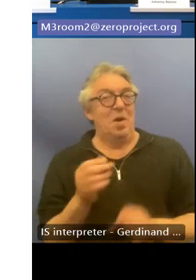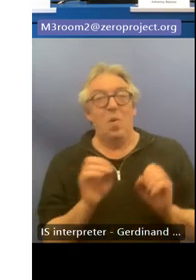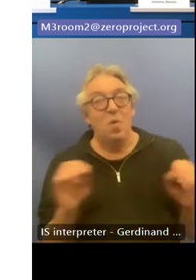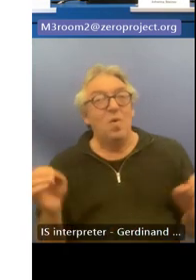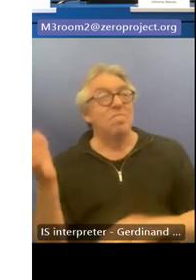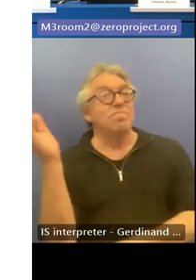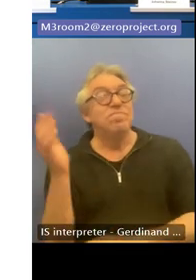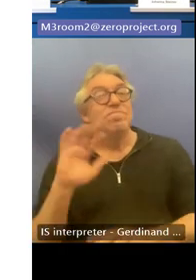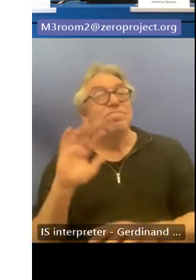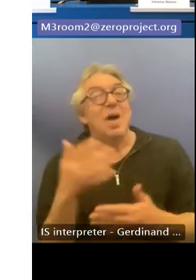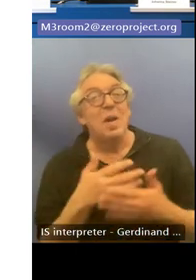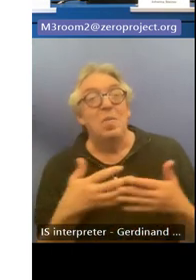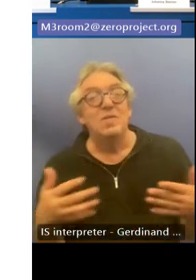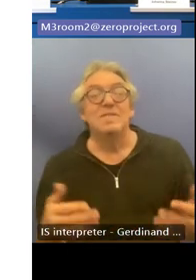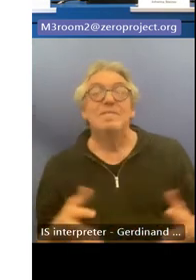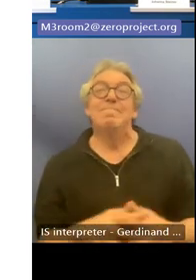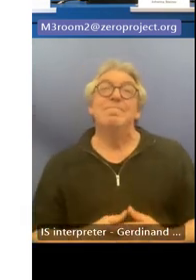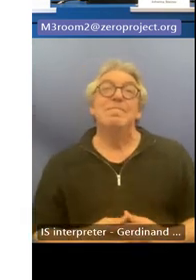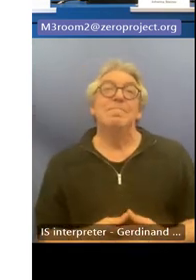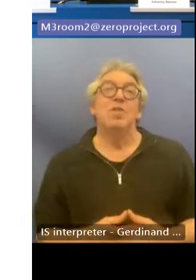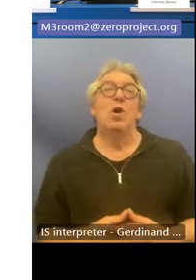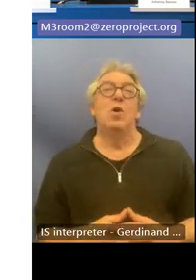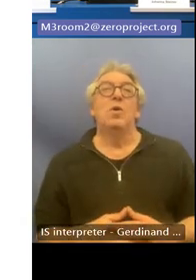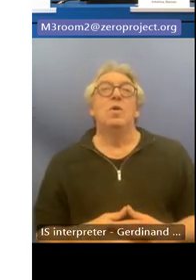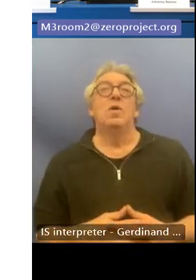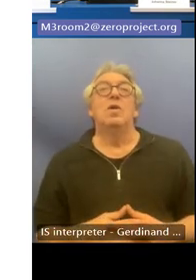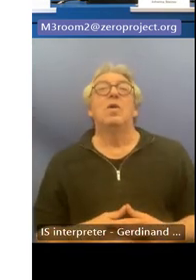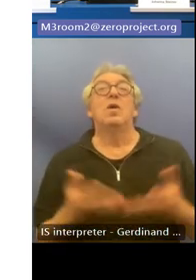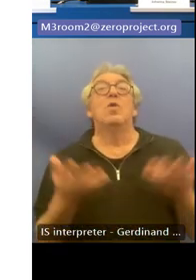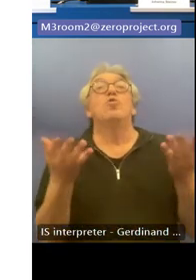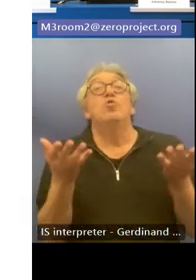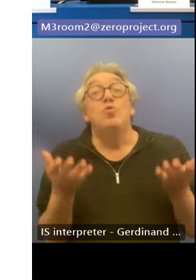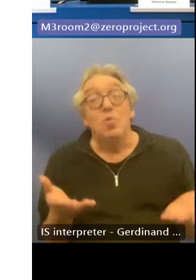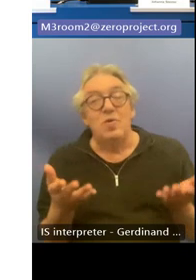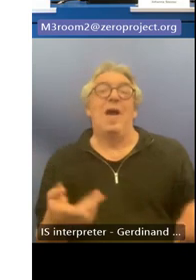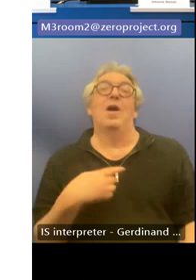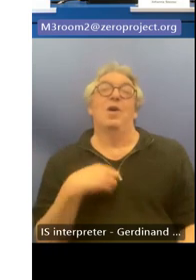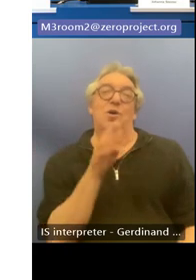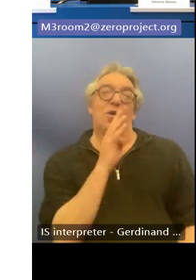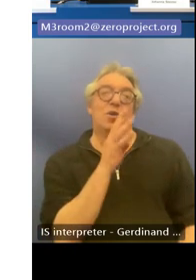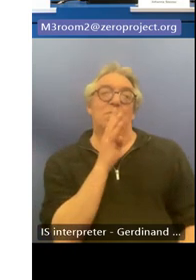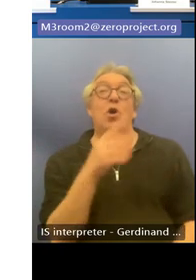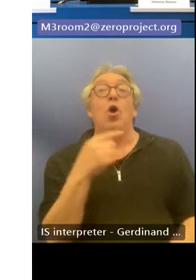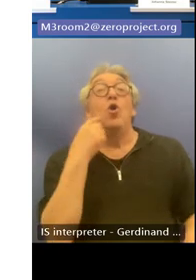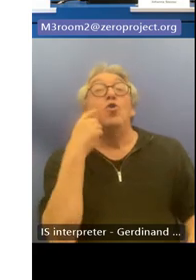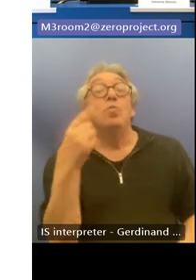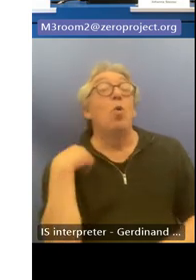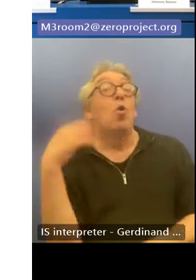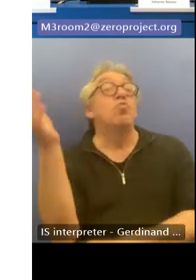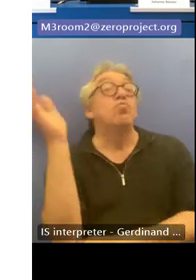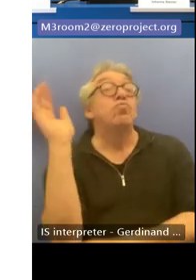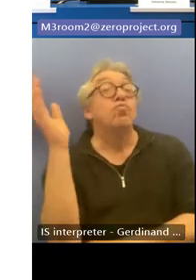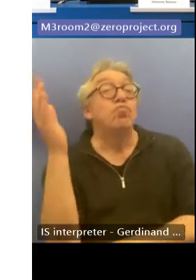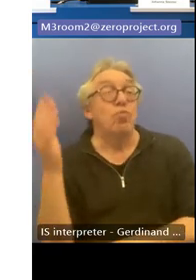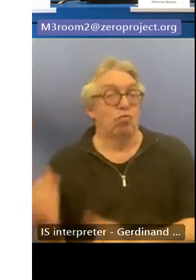the possibility to go a bit deeper, we decided that I'll be speaking today. And tomorrow, I will be presenting with my colleague